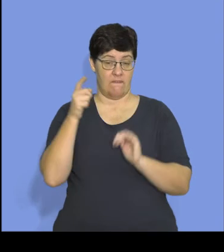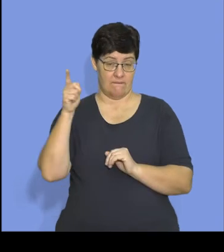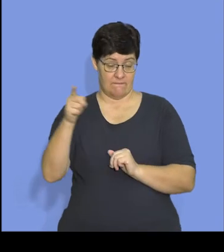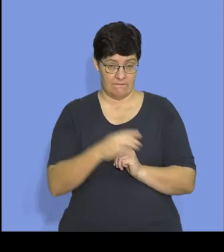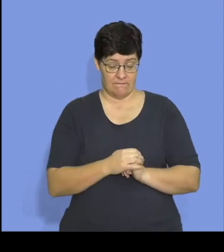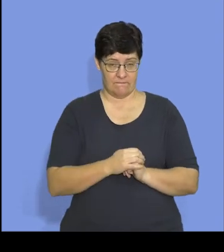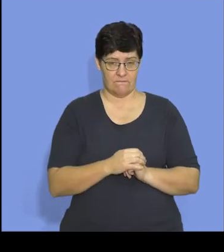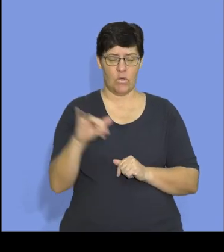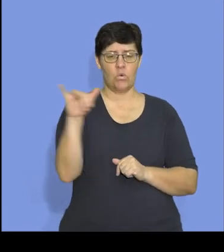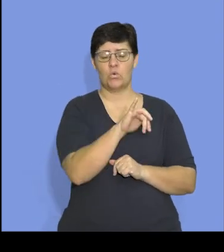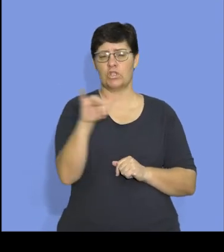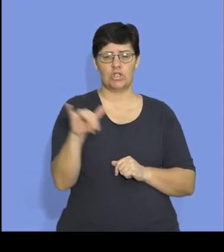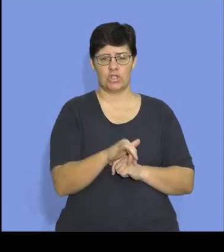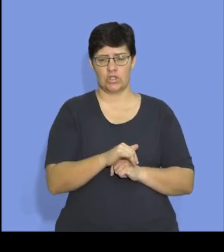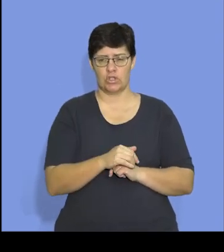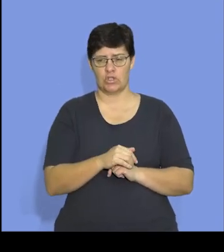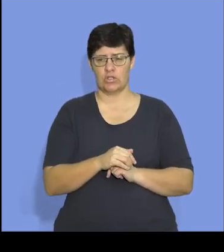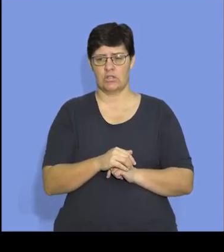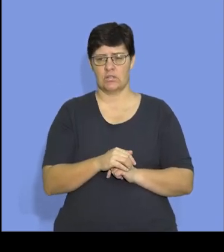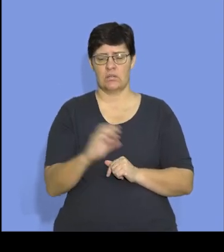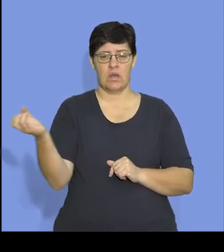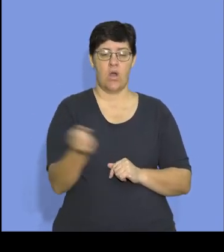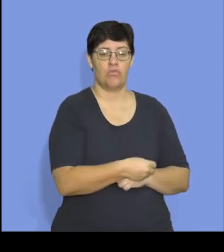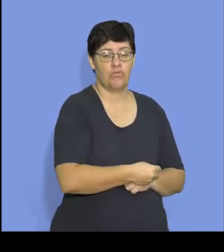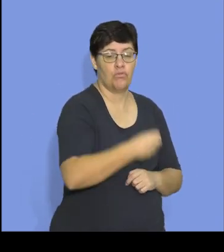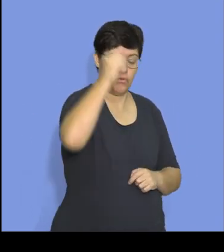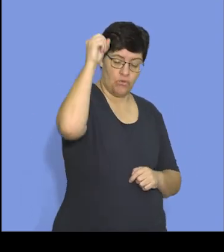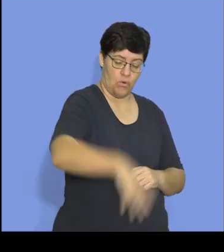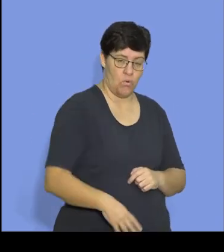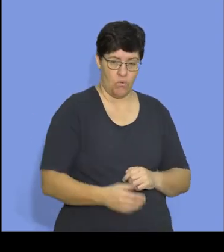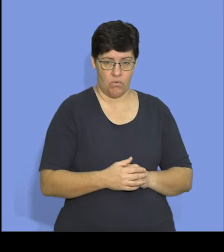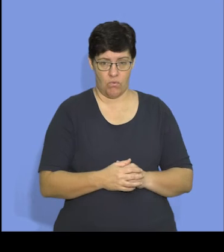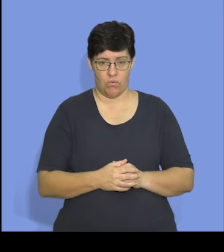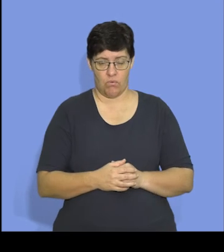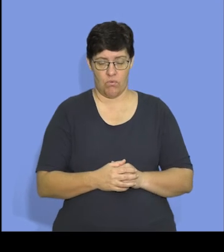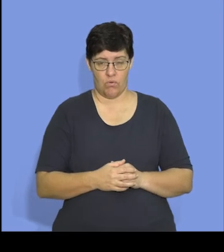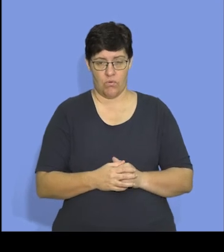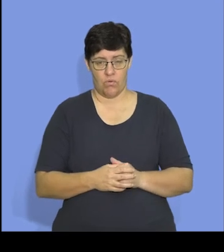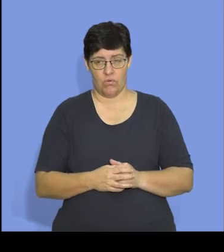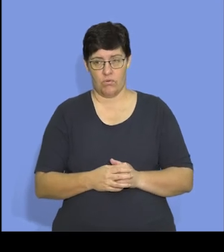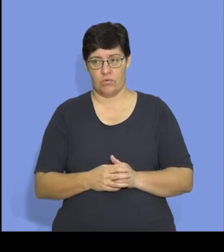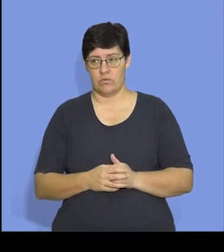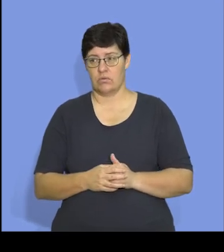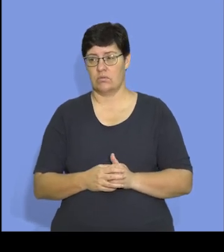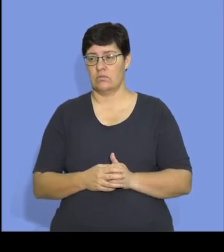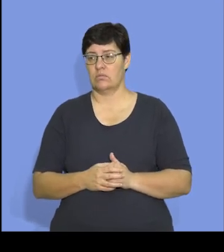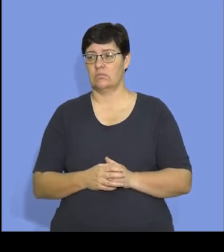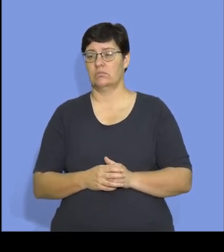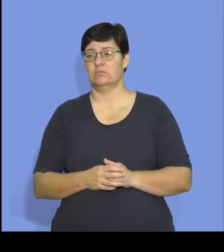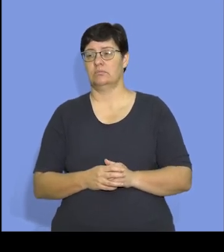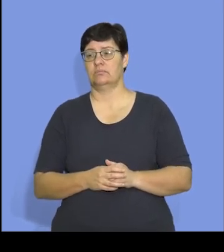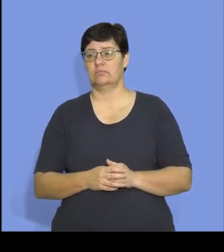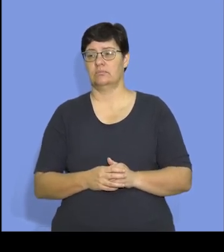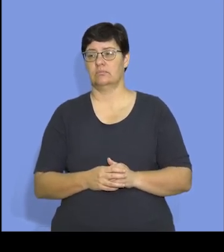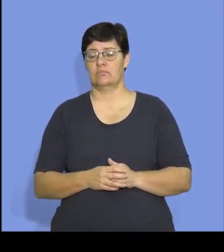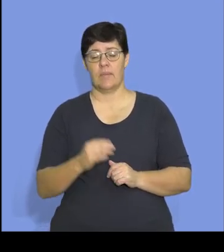Which one of the graphs was projected? Which one was thrown? Now, if we look at it, it's got